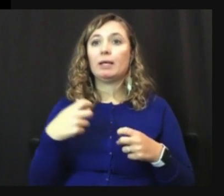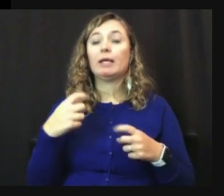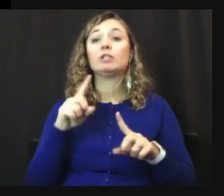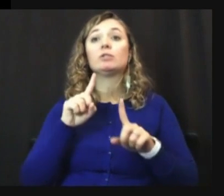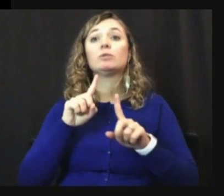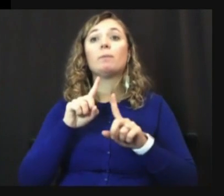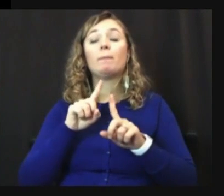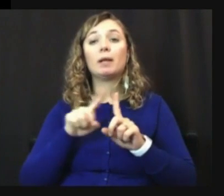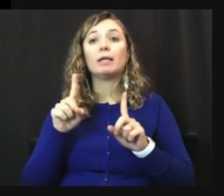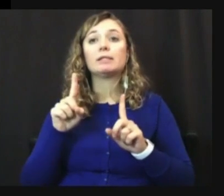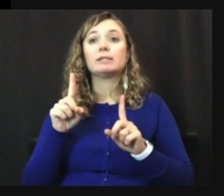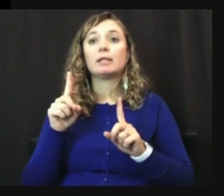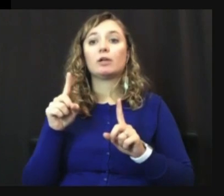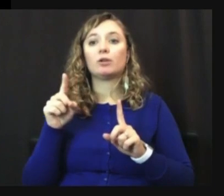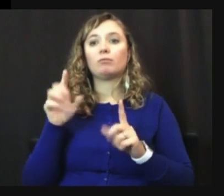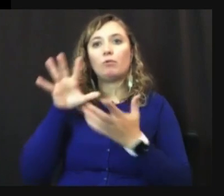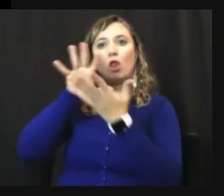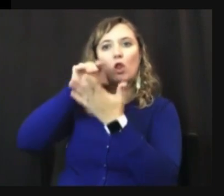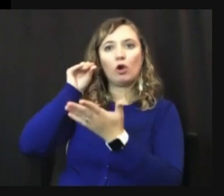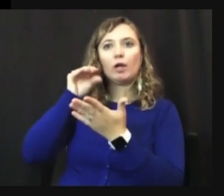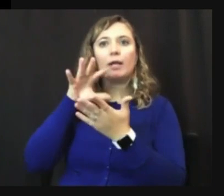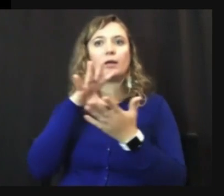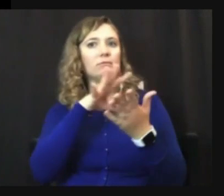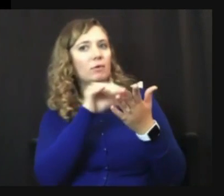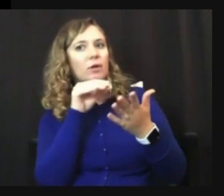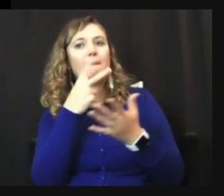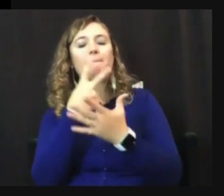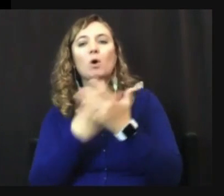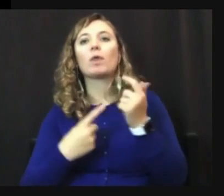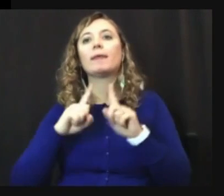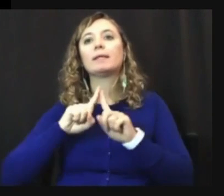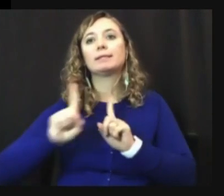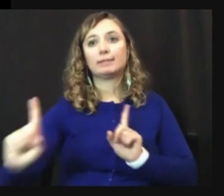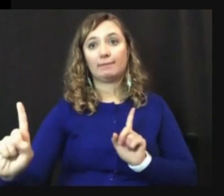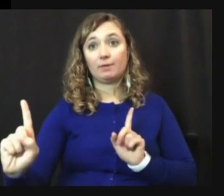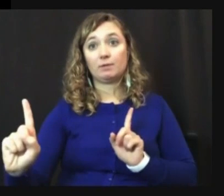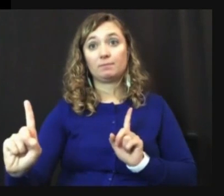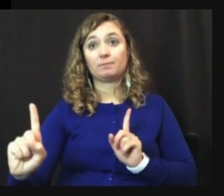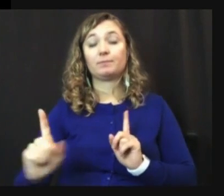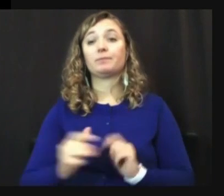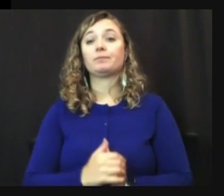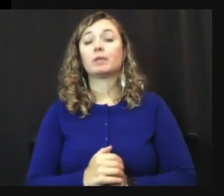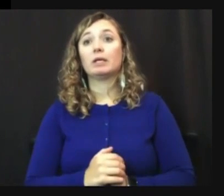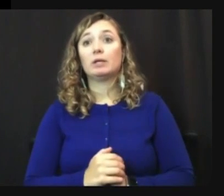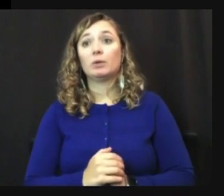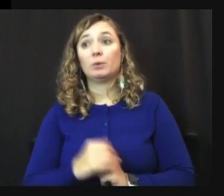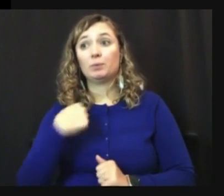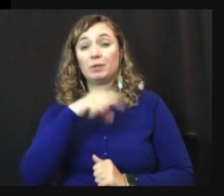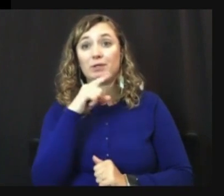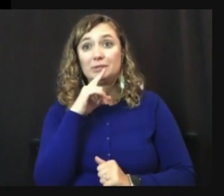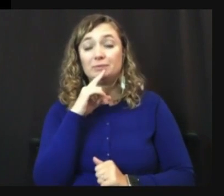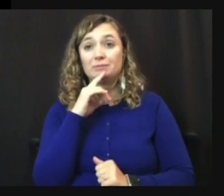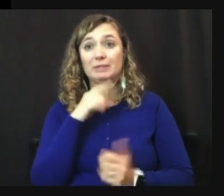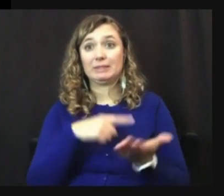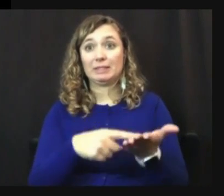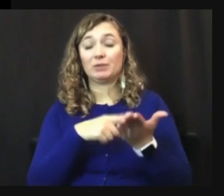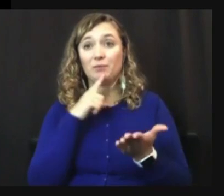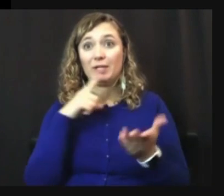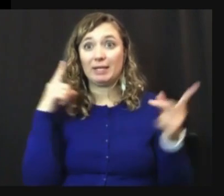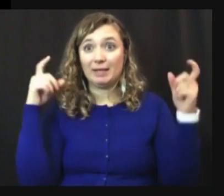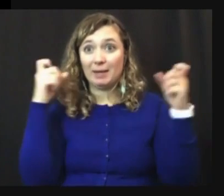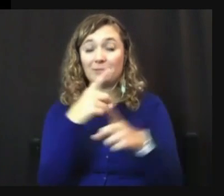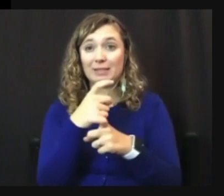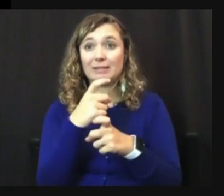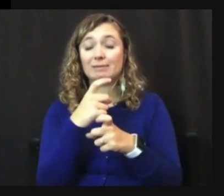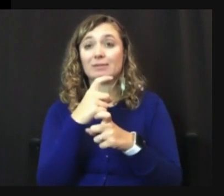differently based off of our experiences. And again, we're talking about all of this really, really complex social thinking or autistic thinking